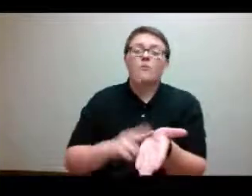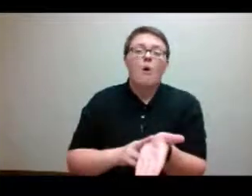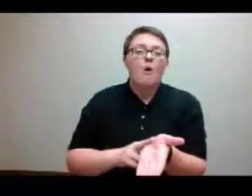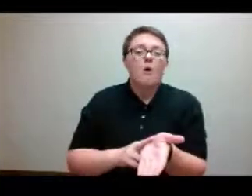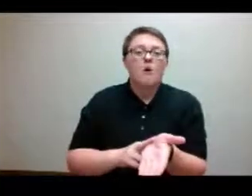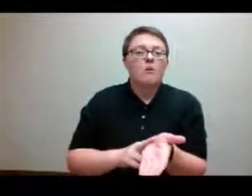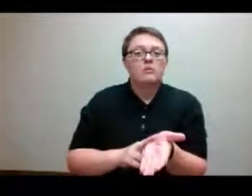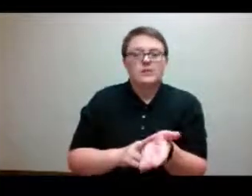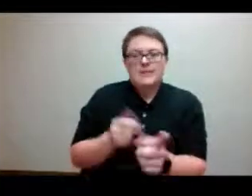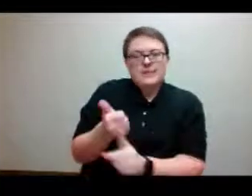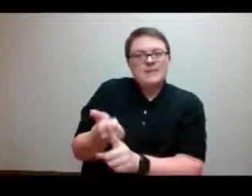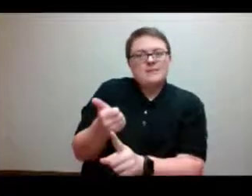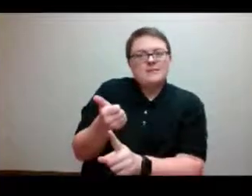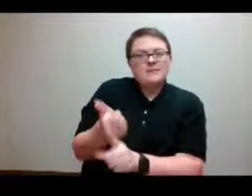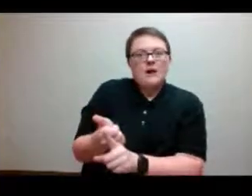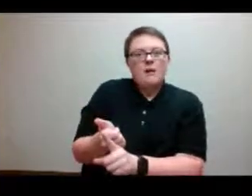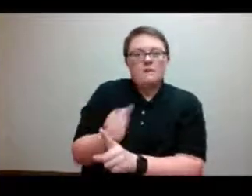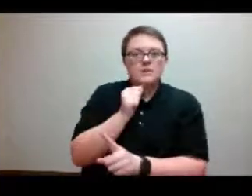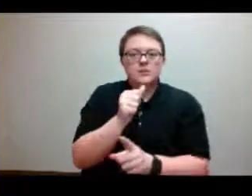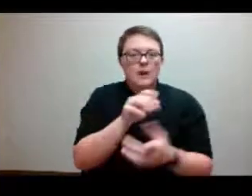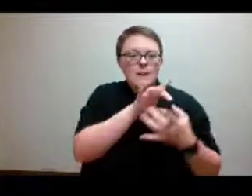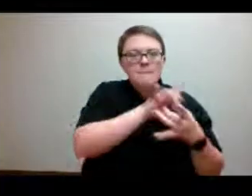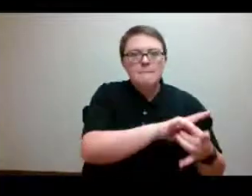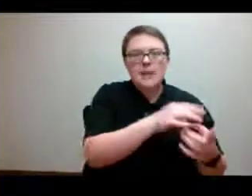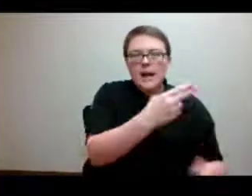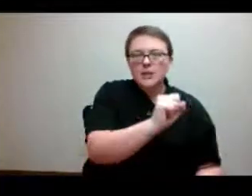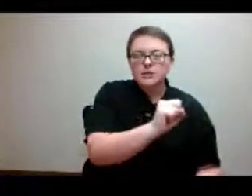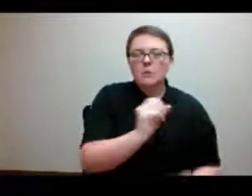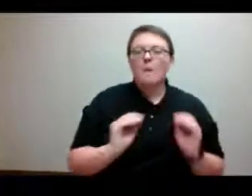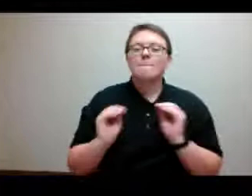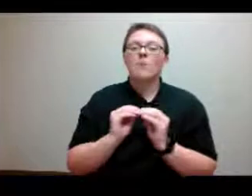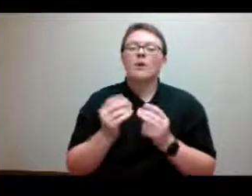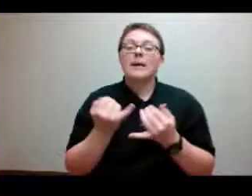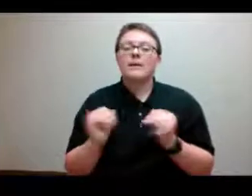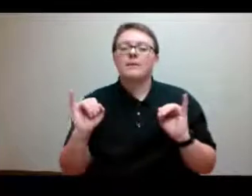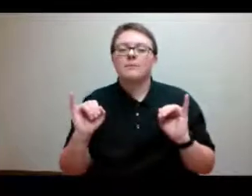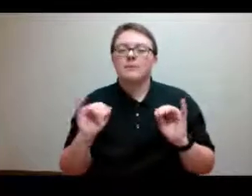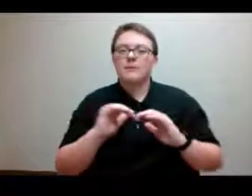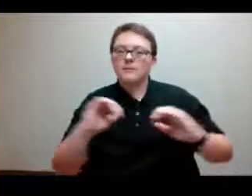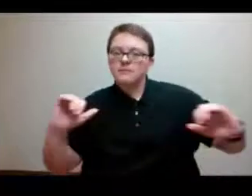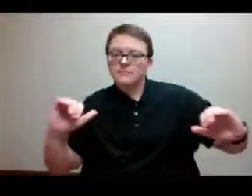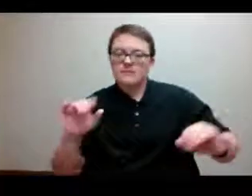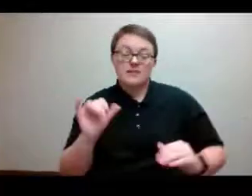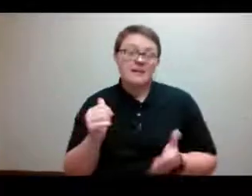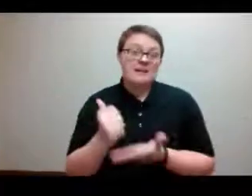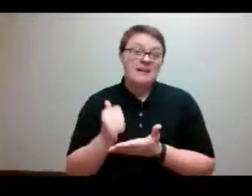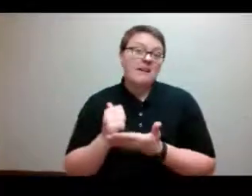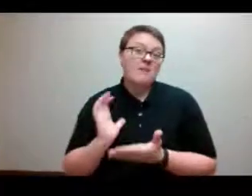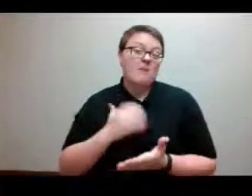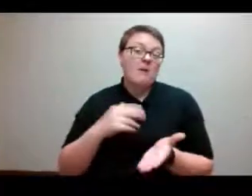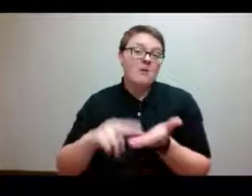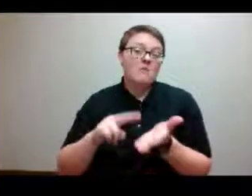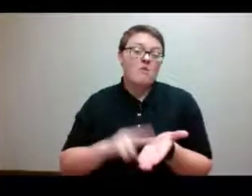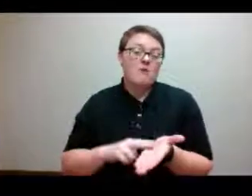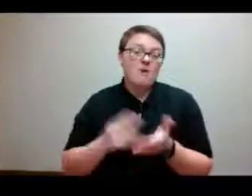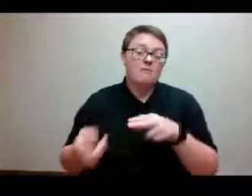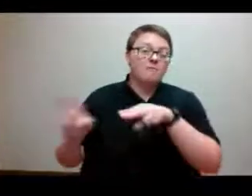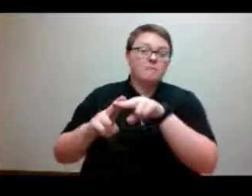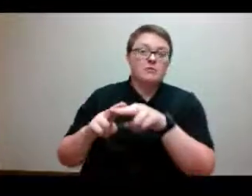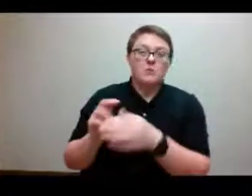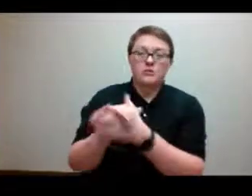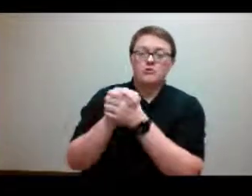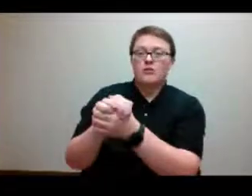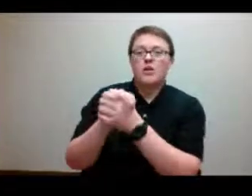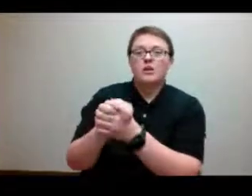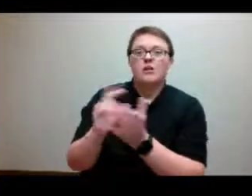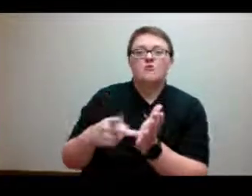of independently from their high school, a little more independently, let's say, and that's helping our enrollment quite a bit. So congratulations to the dual